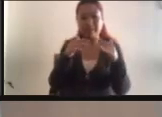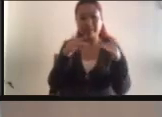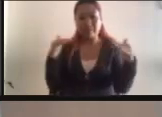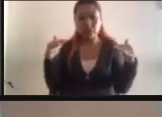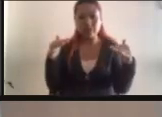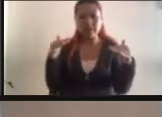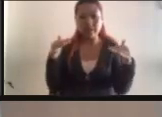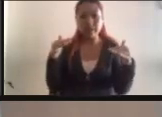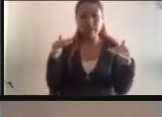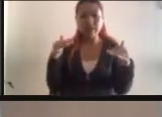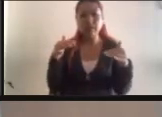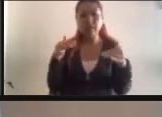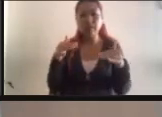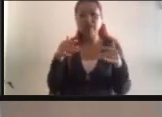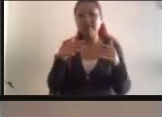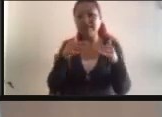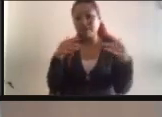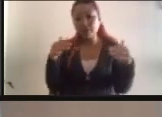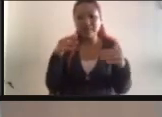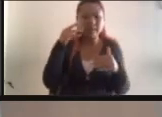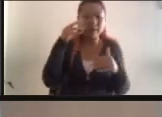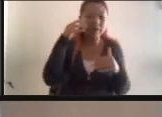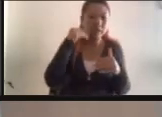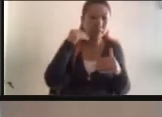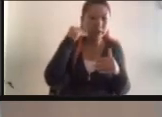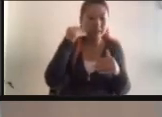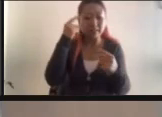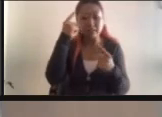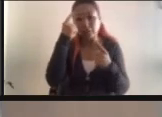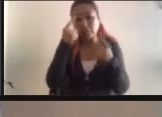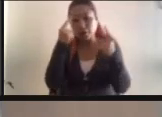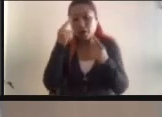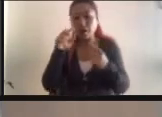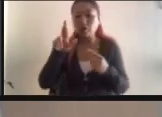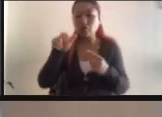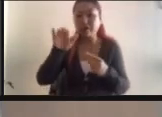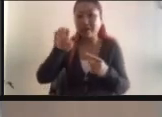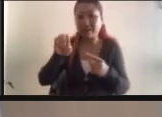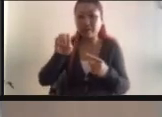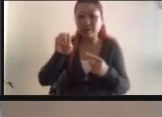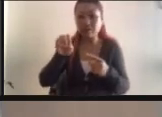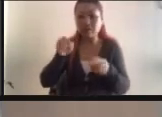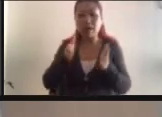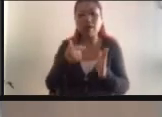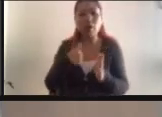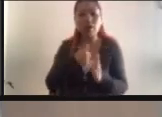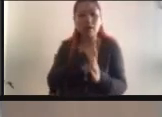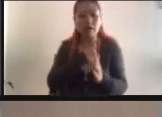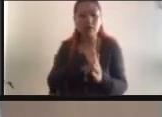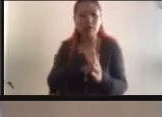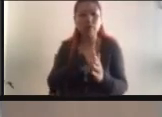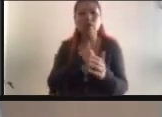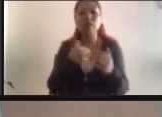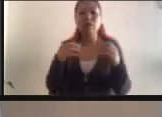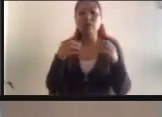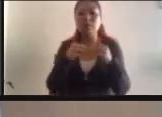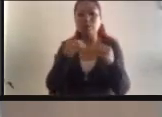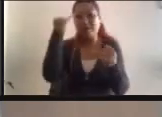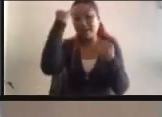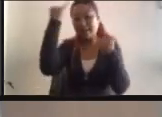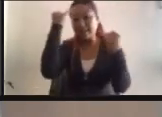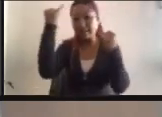the diversity of experiences, diversity in race allows us to have different ideas brought to the